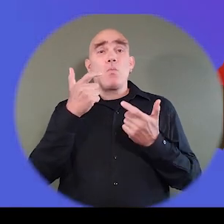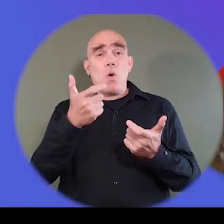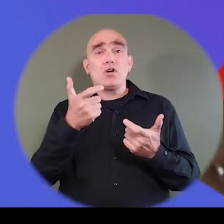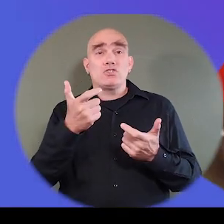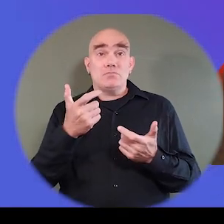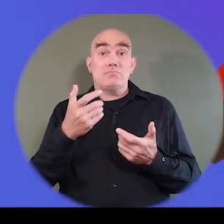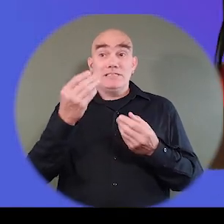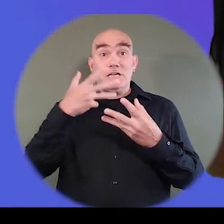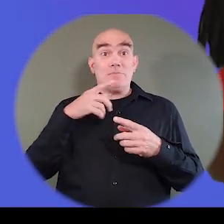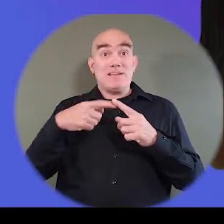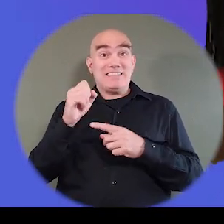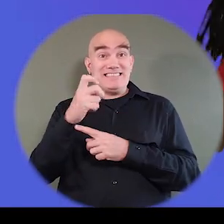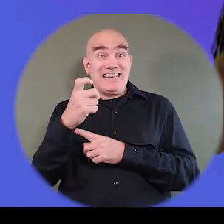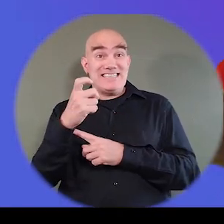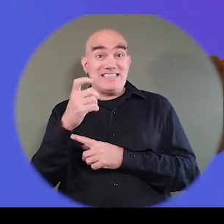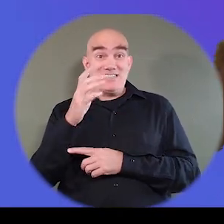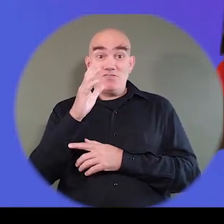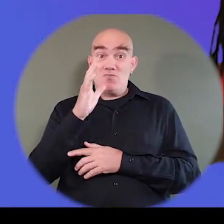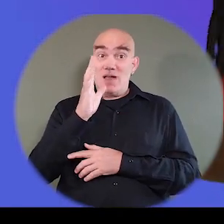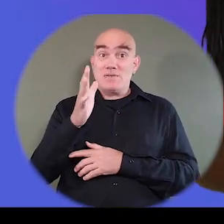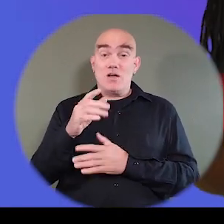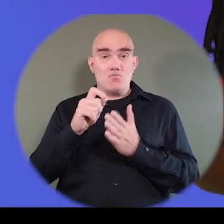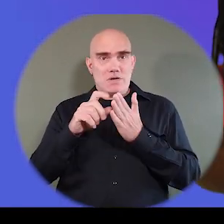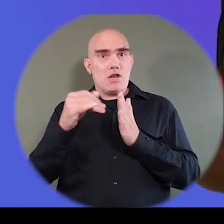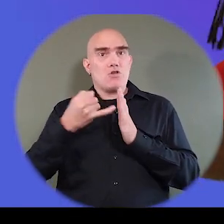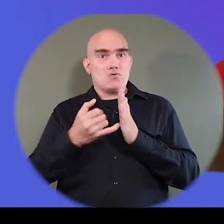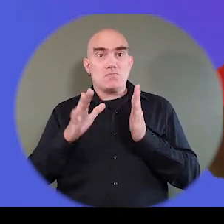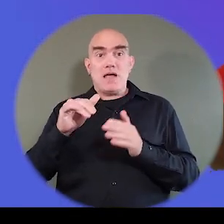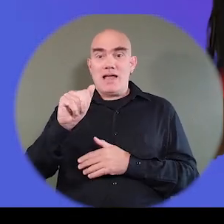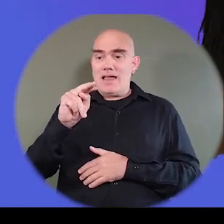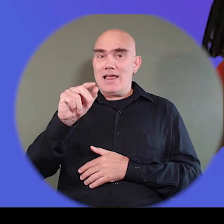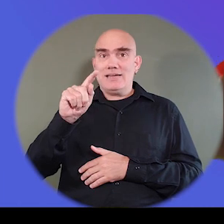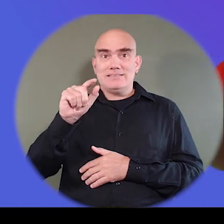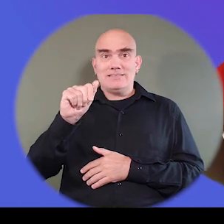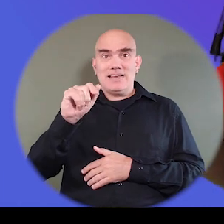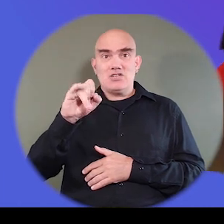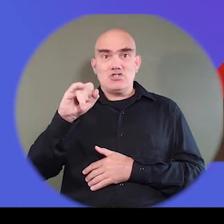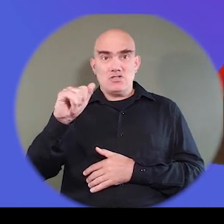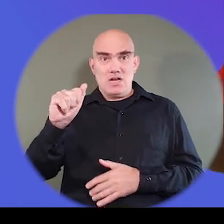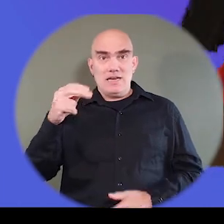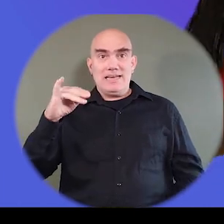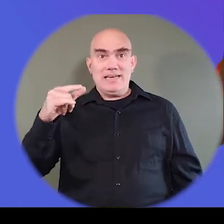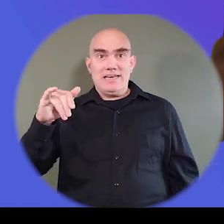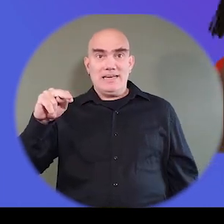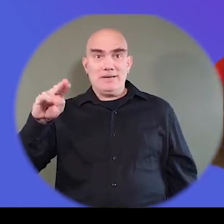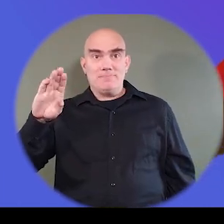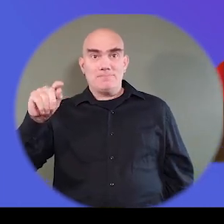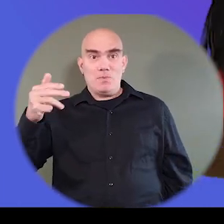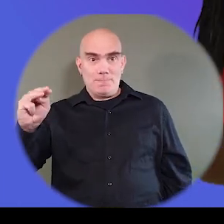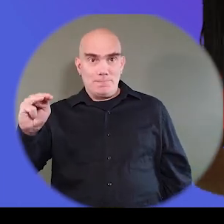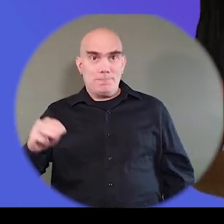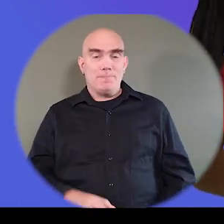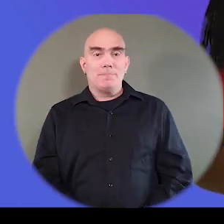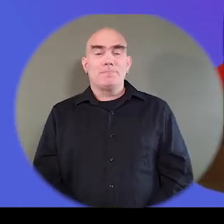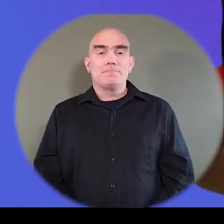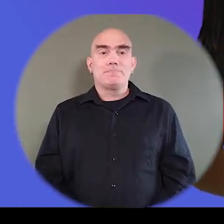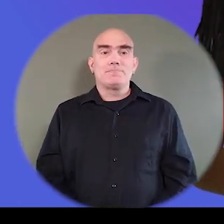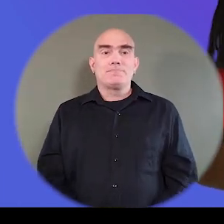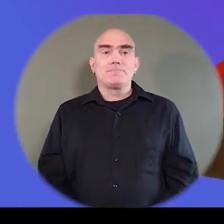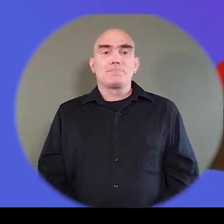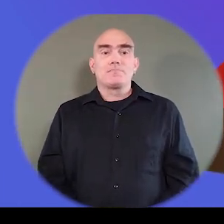Thank you for watching Tell Me About Sex Grandma, written and illustrated by Anastasia Higginbotham.